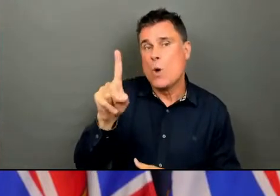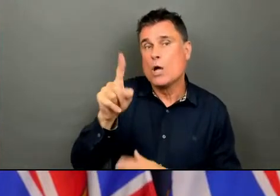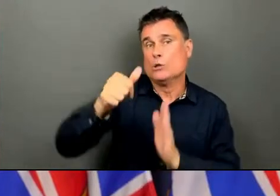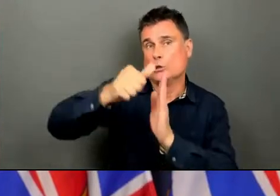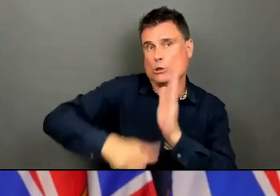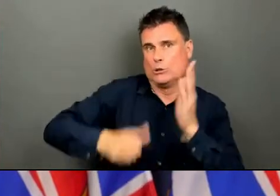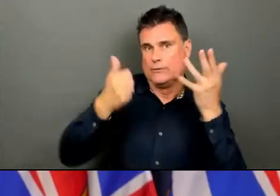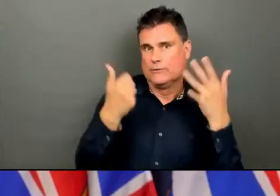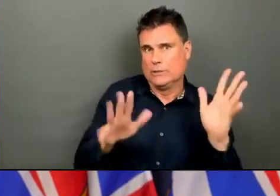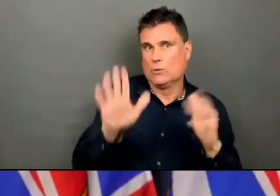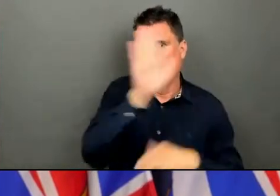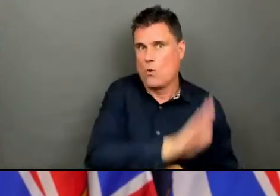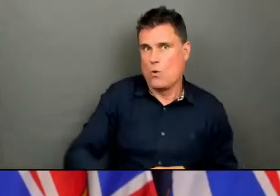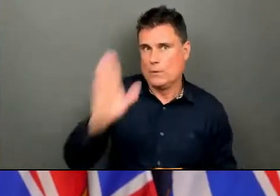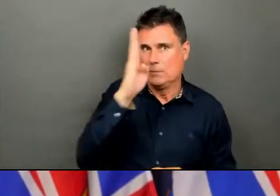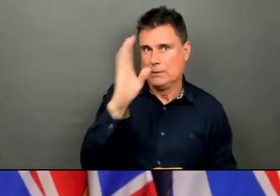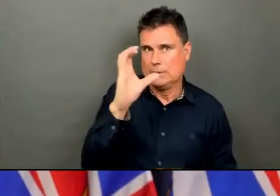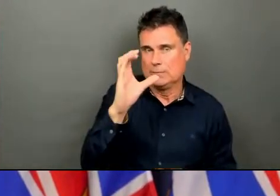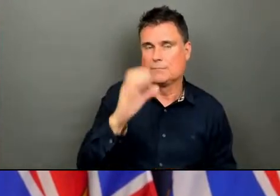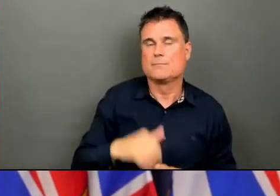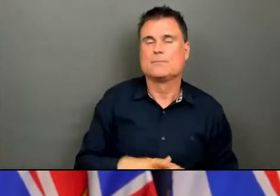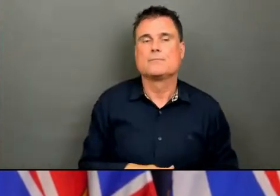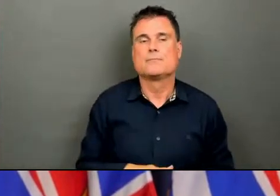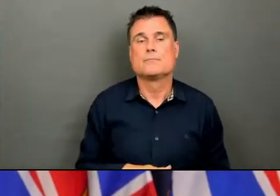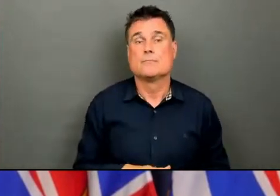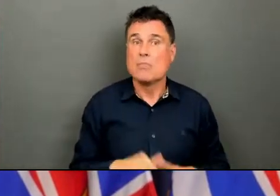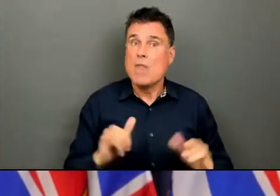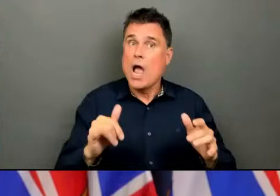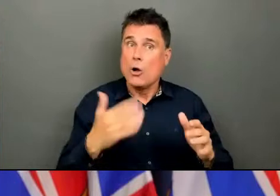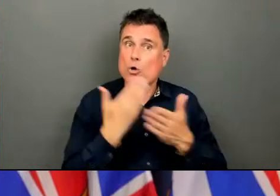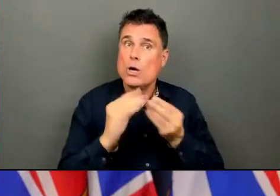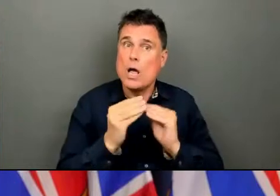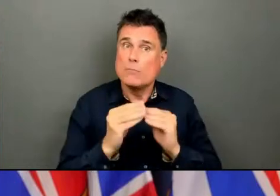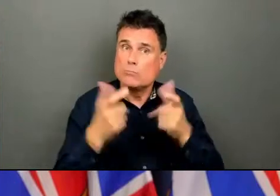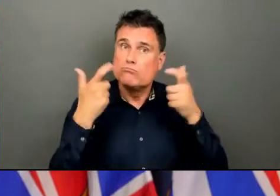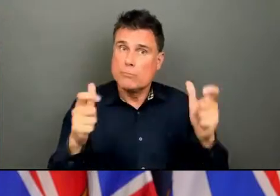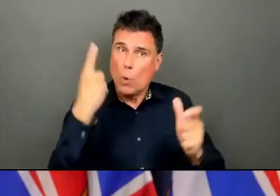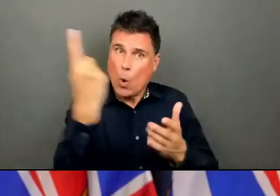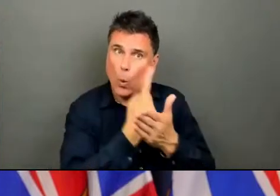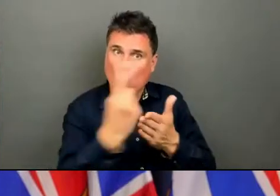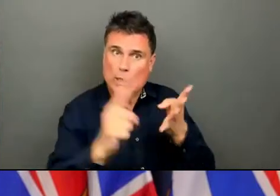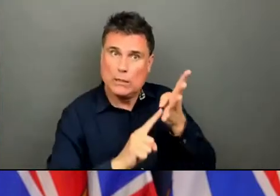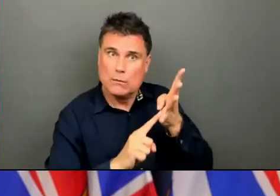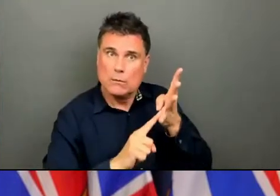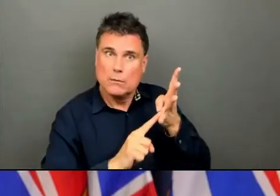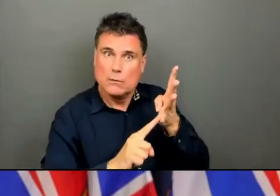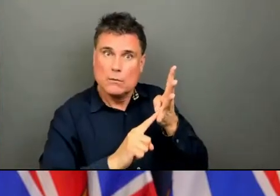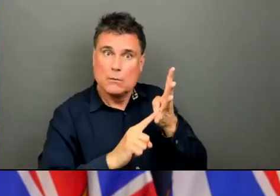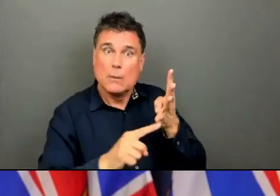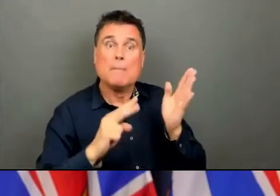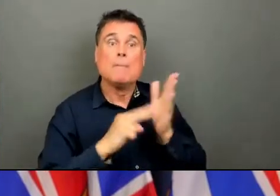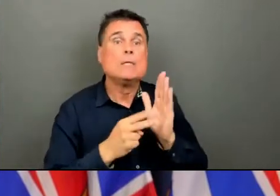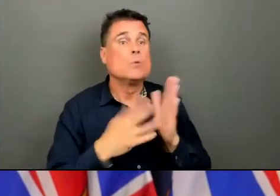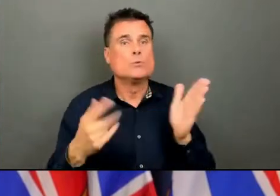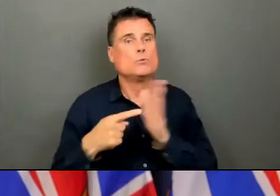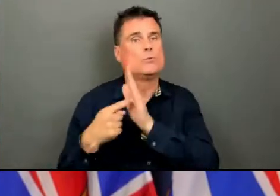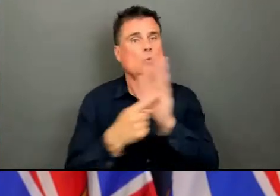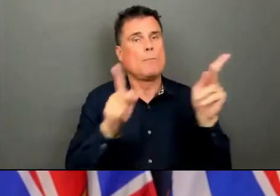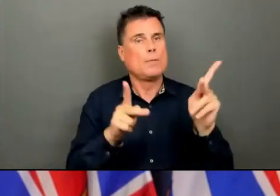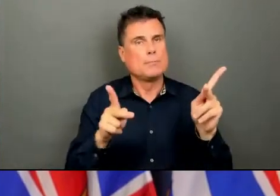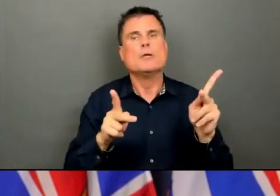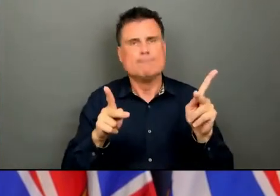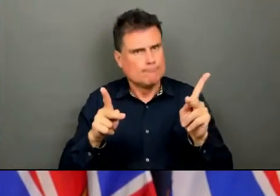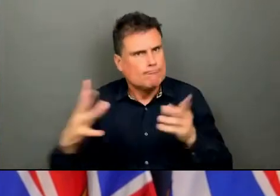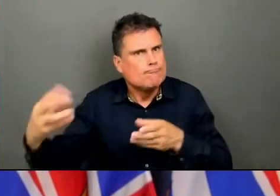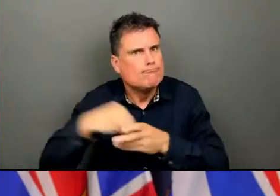the midst of the slowdown, and it was one of the largest weeks of surgeries we've had, which is a tribute to everyone working in the health authorities. That is